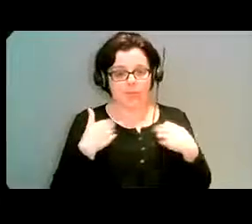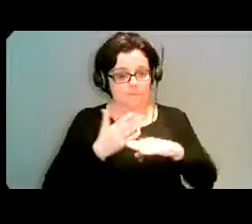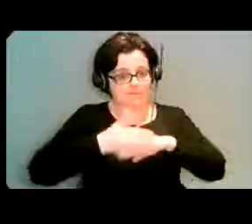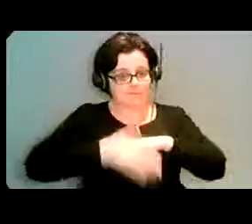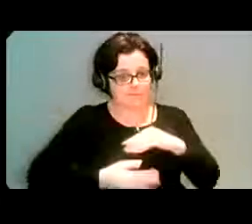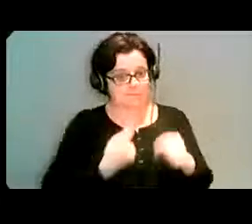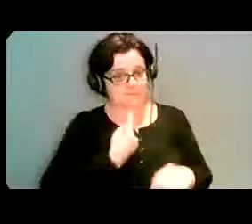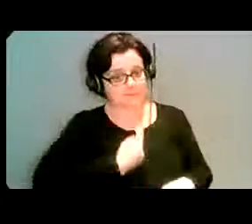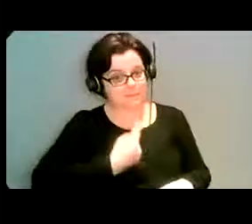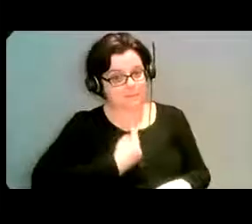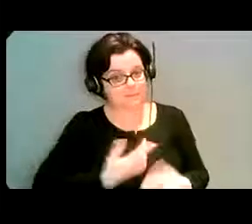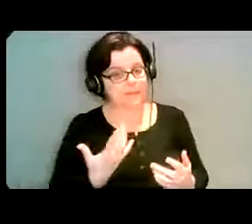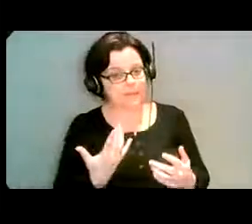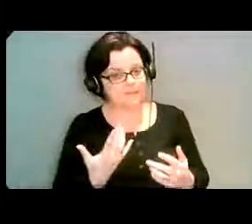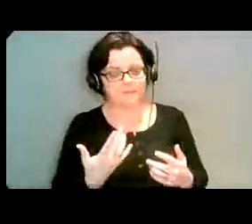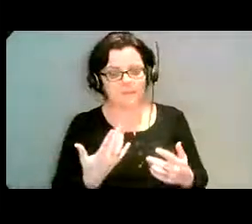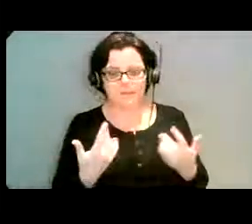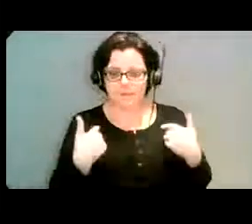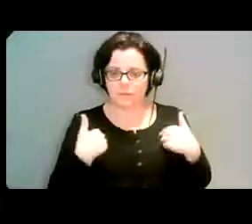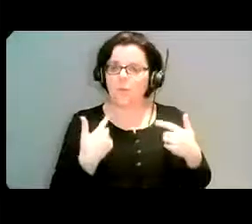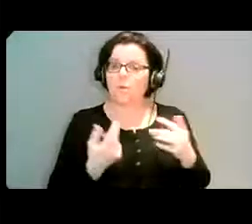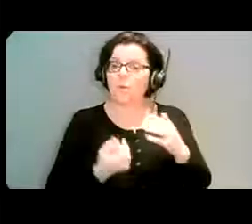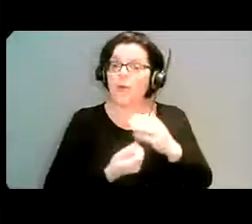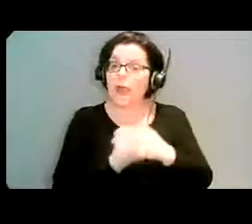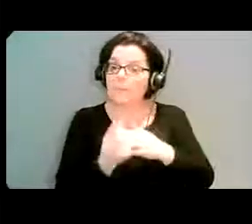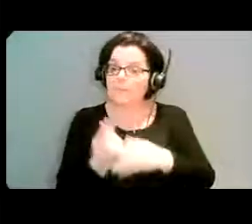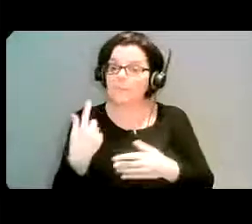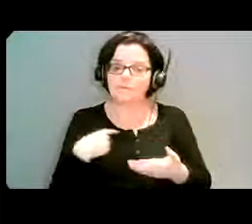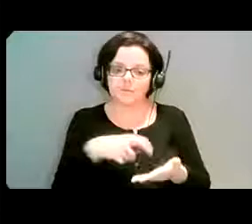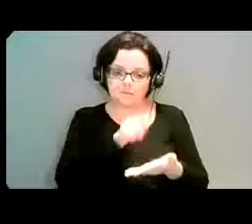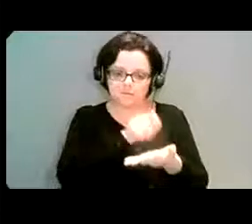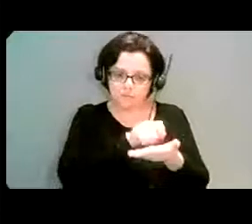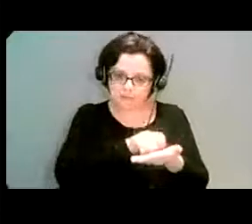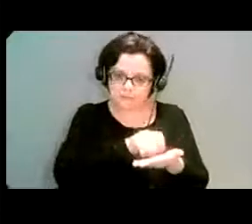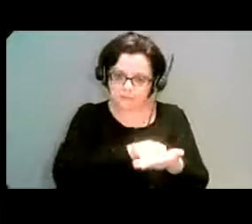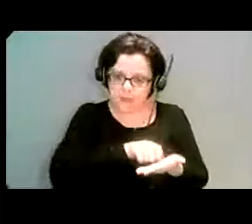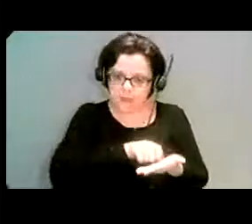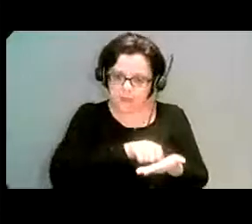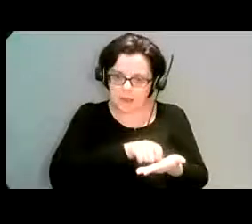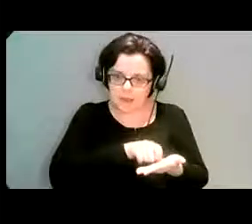person. We're writing things down so that when